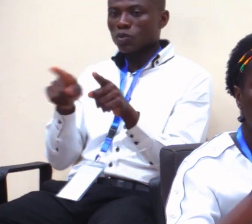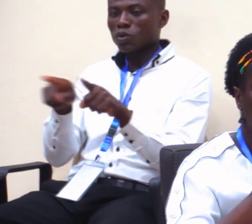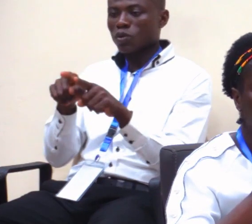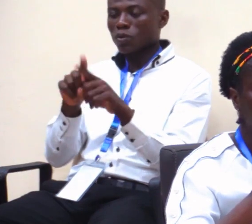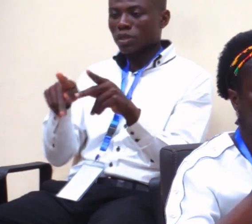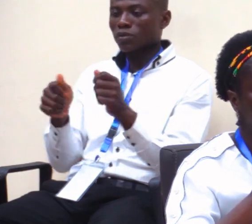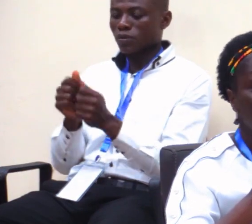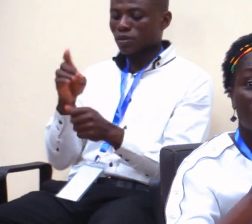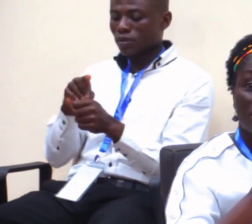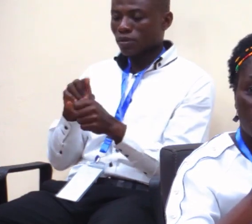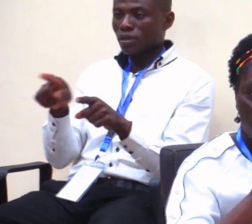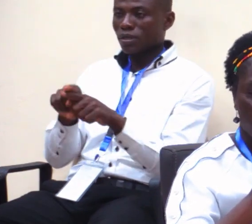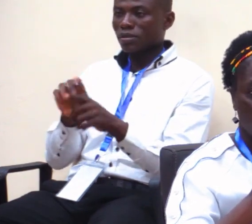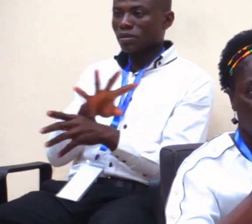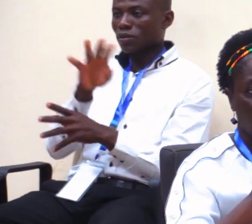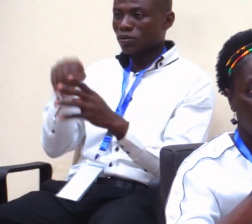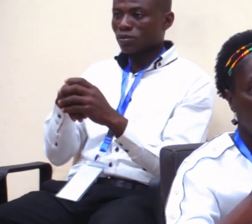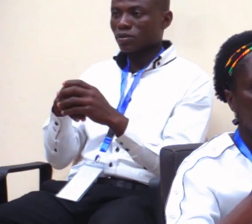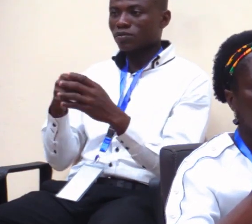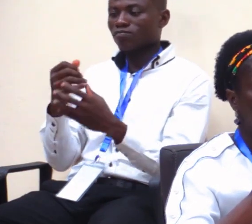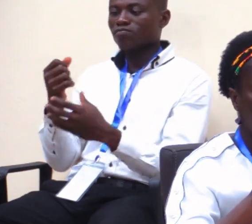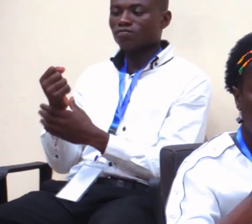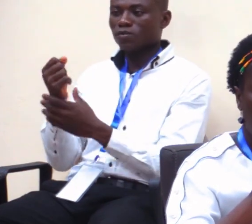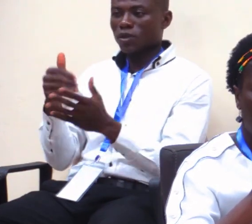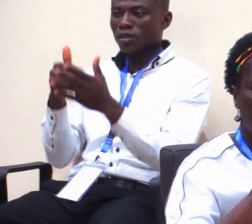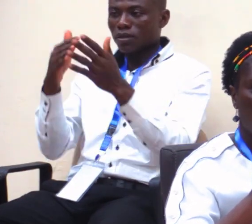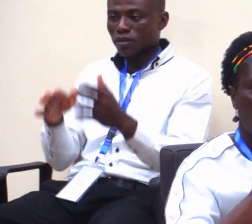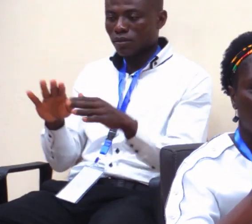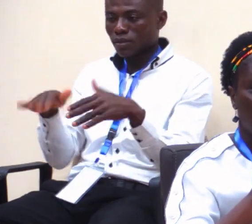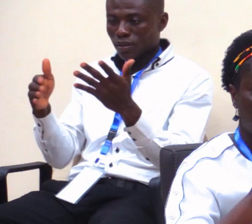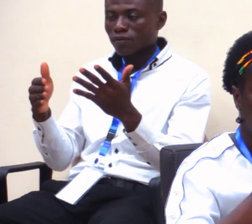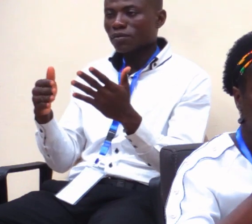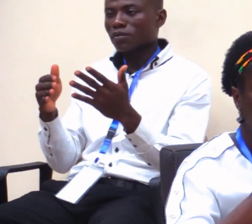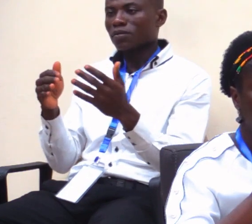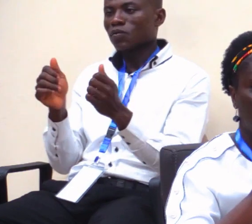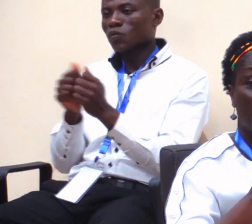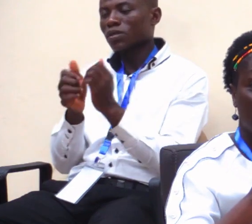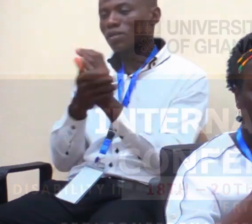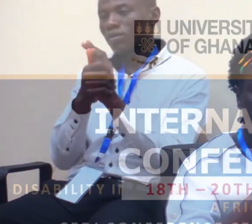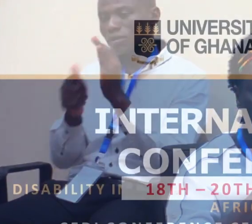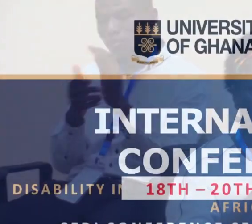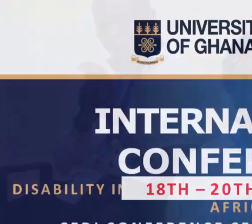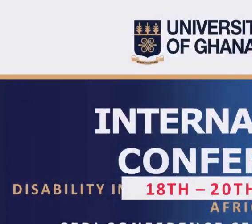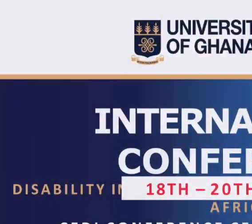as inclusion champions. We provided them with the skills, the